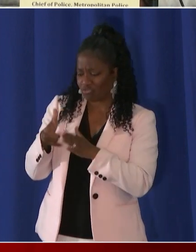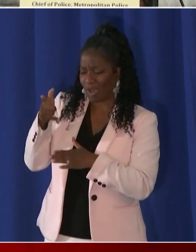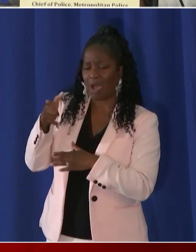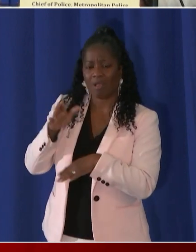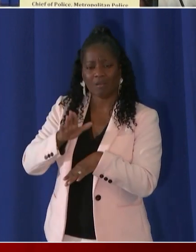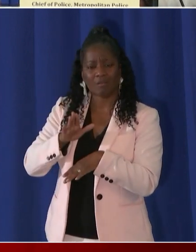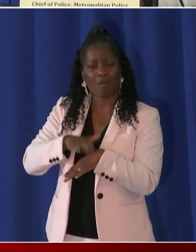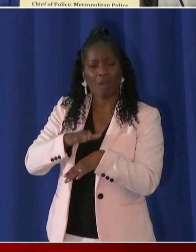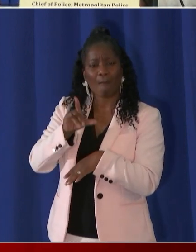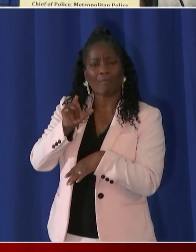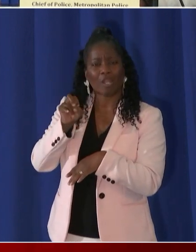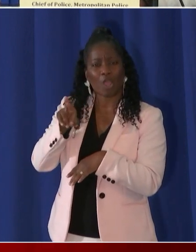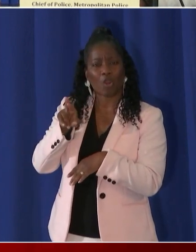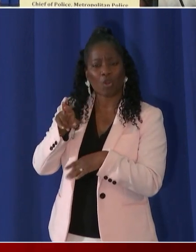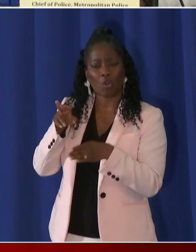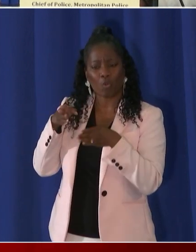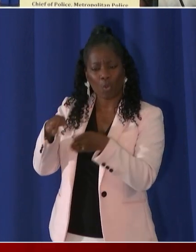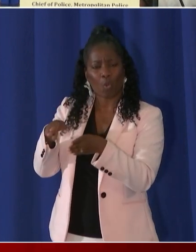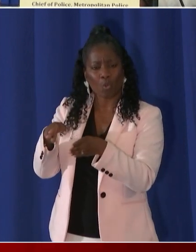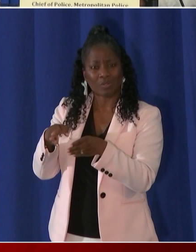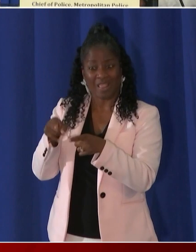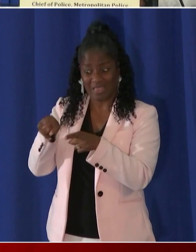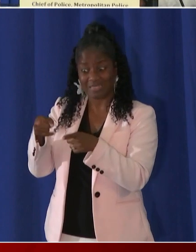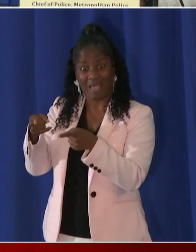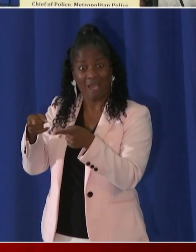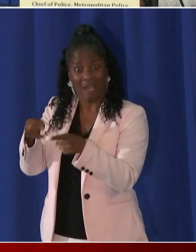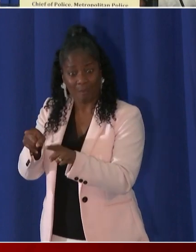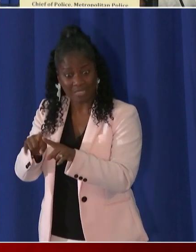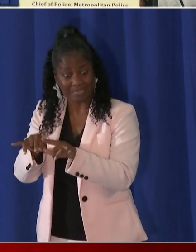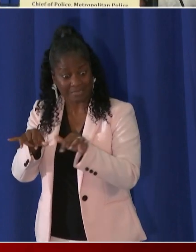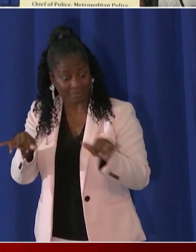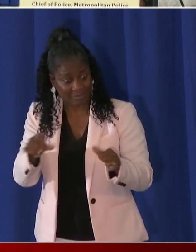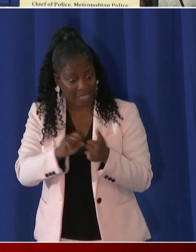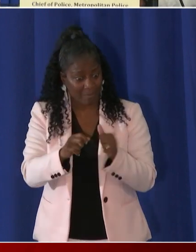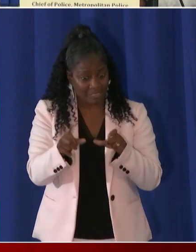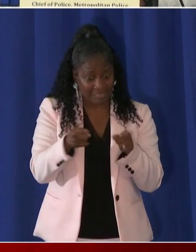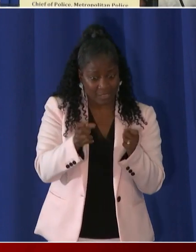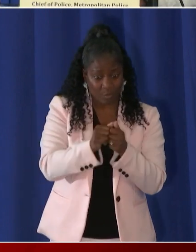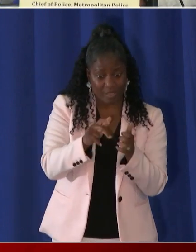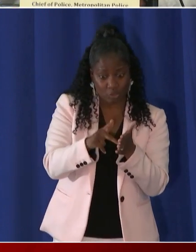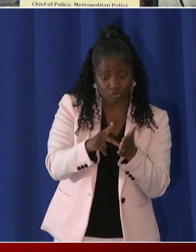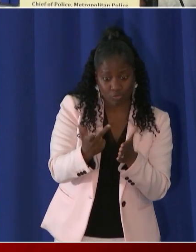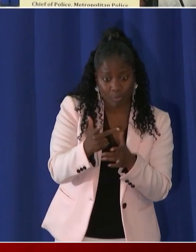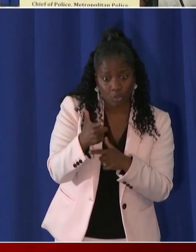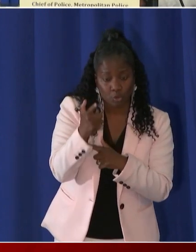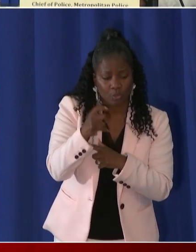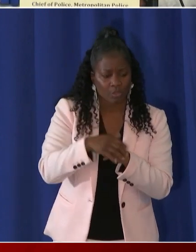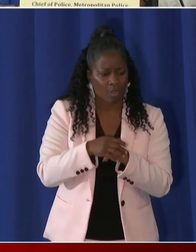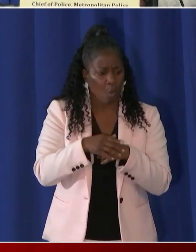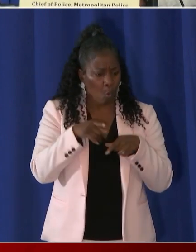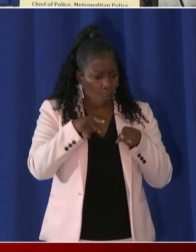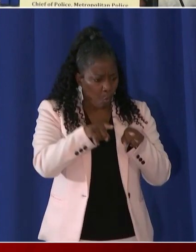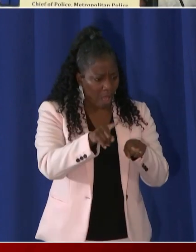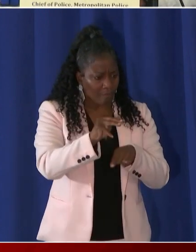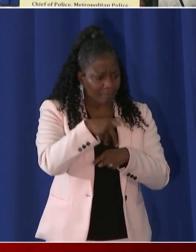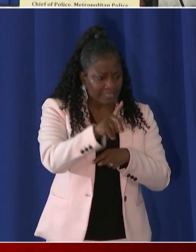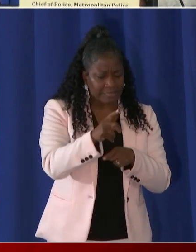Road. All this, again, is going on while MPD is dealing with the triple shooting, while MPD is also dealing with